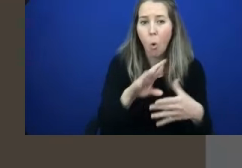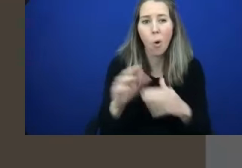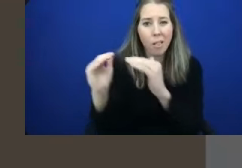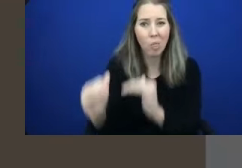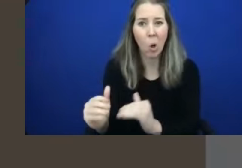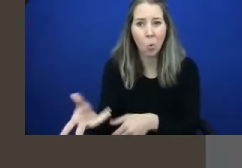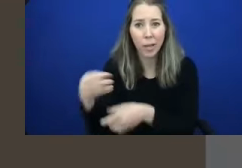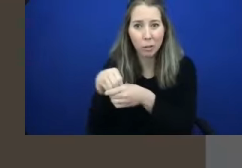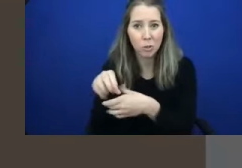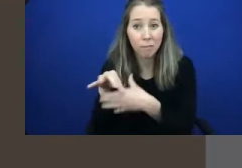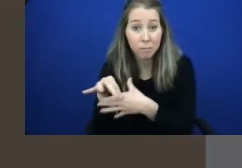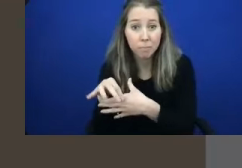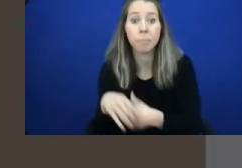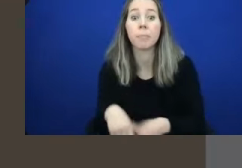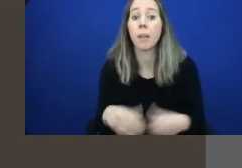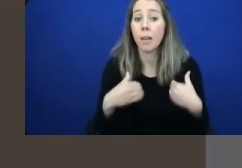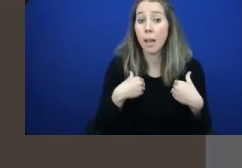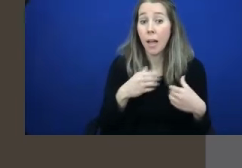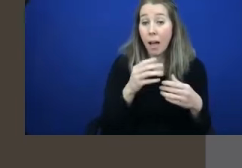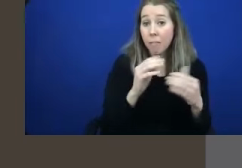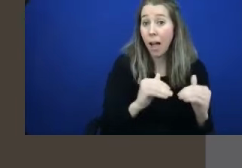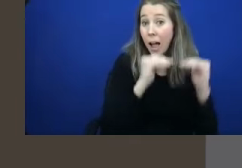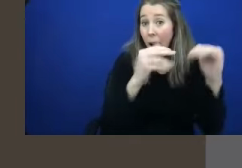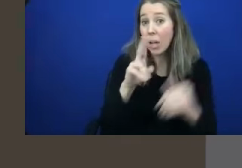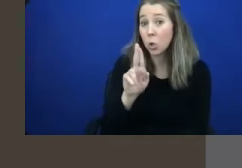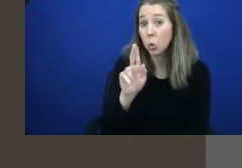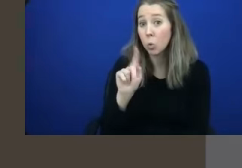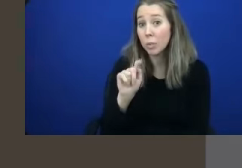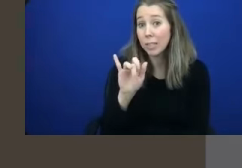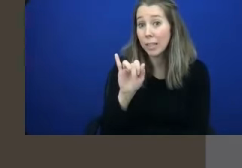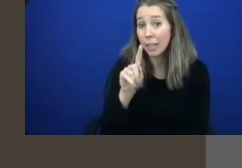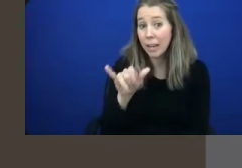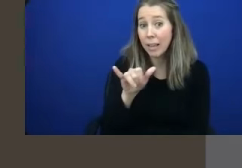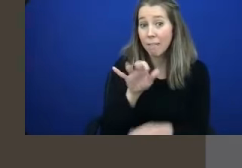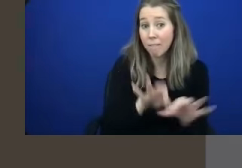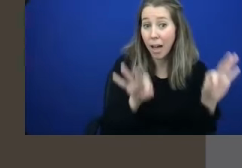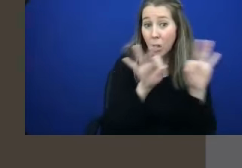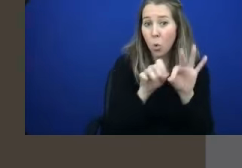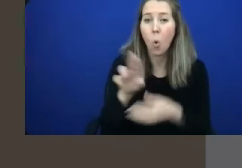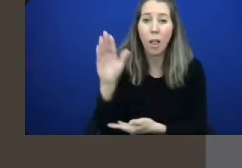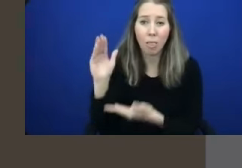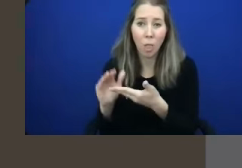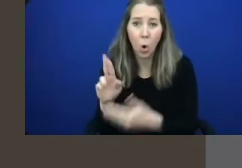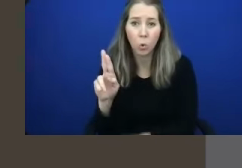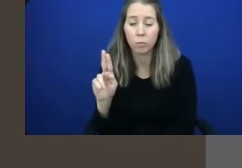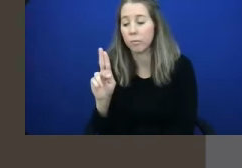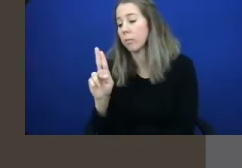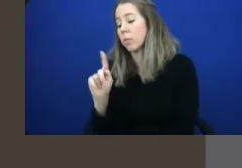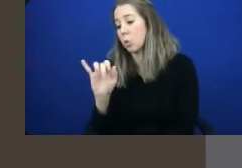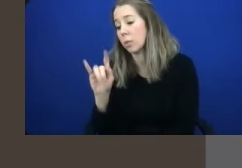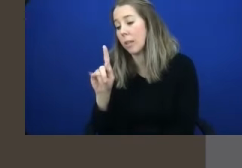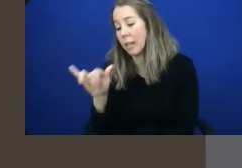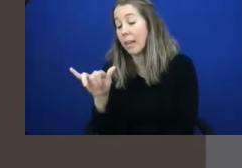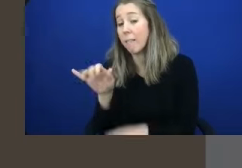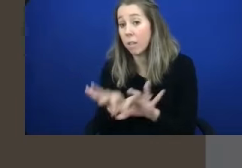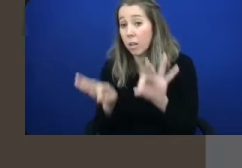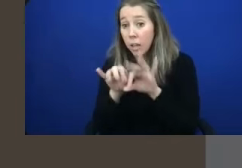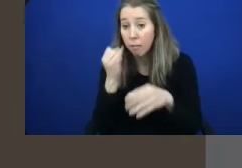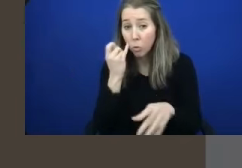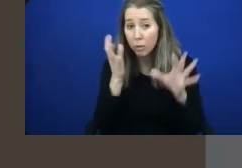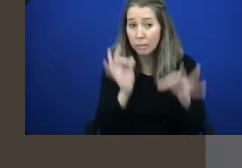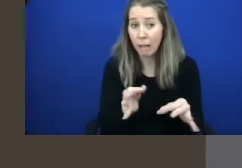content? Does it have high utility value or low utility value? And then if you determine that it's low in one